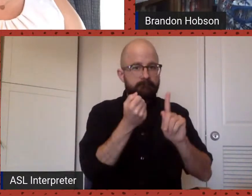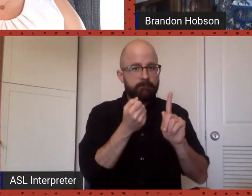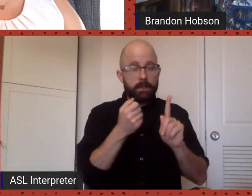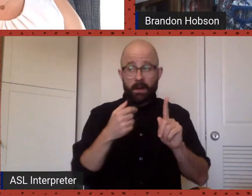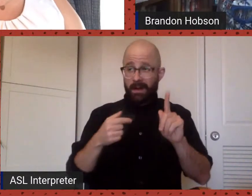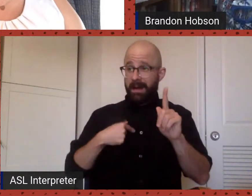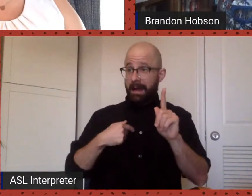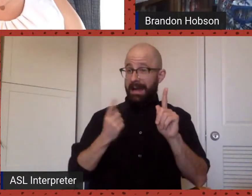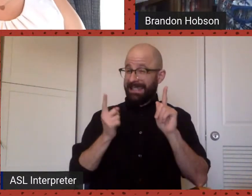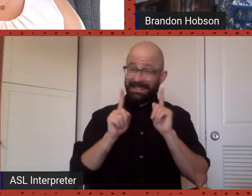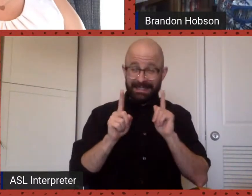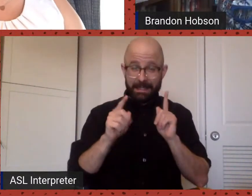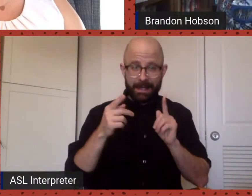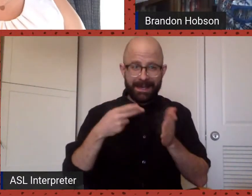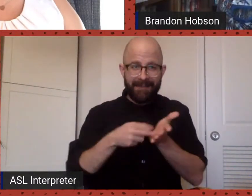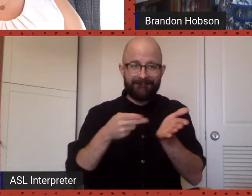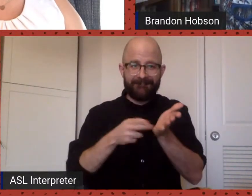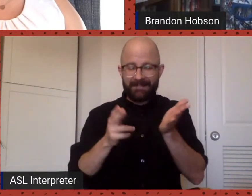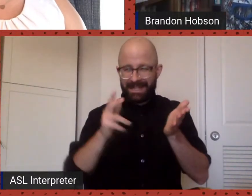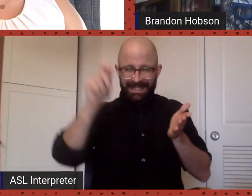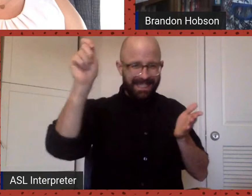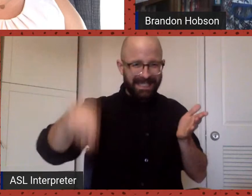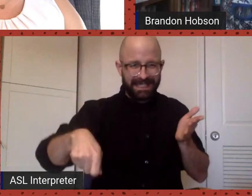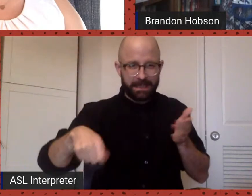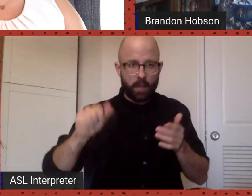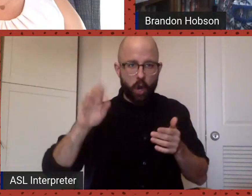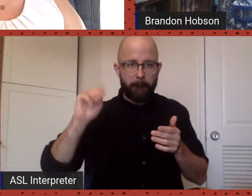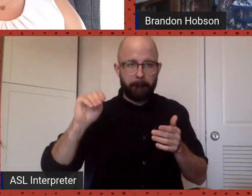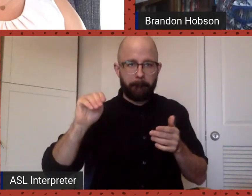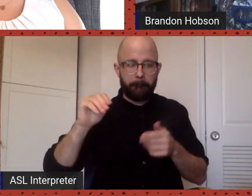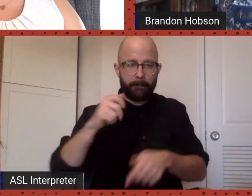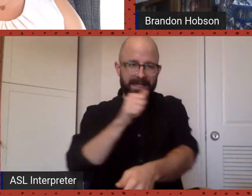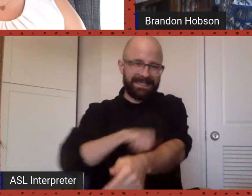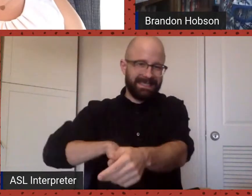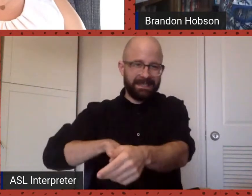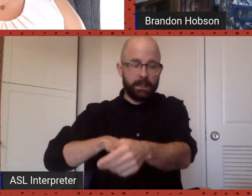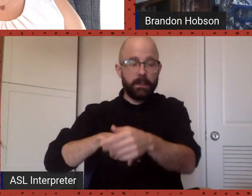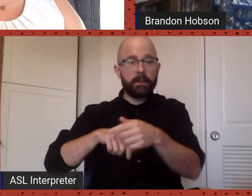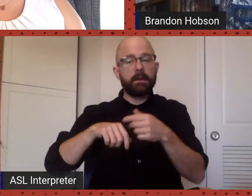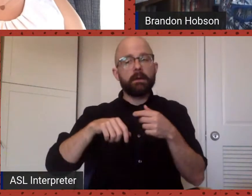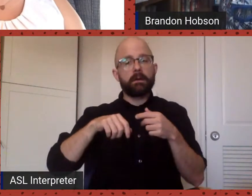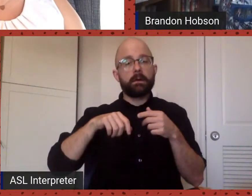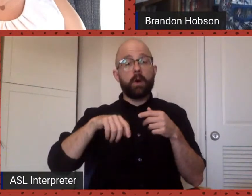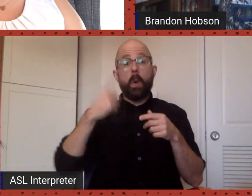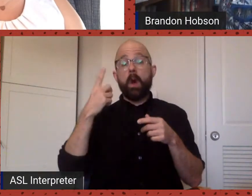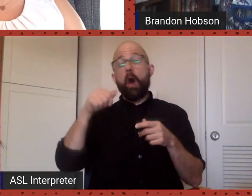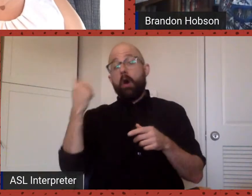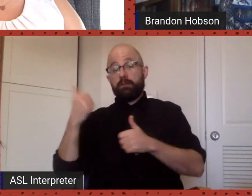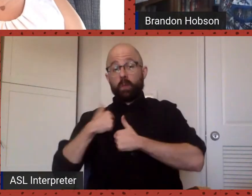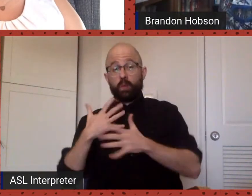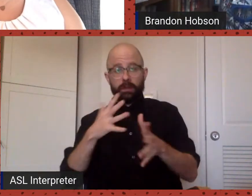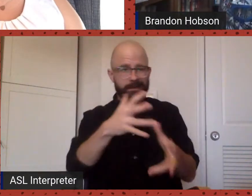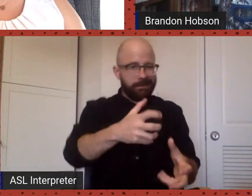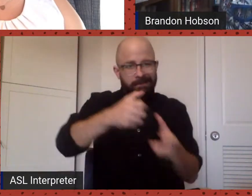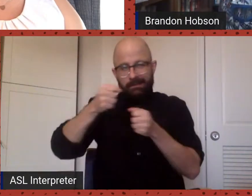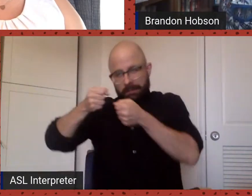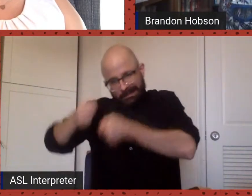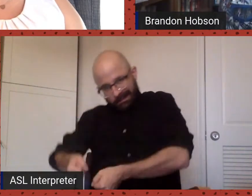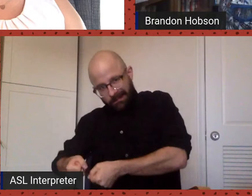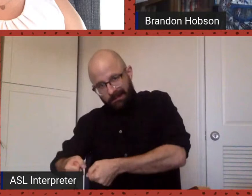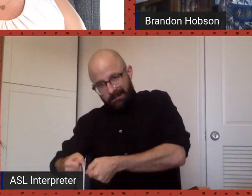his arm. The other soldiers pulled me off and held me down. They tied us with